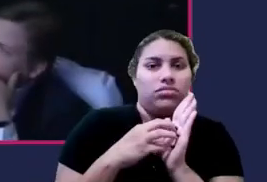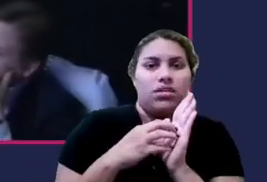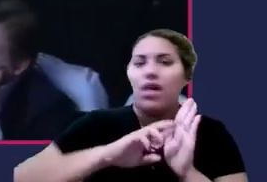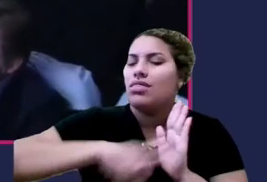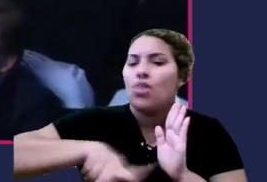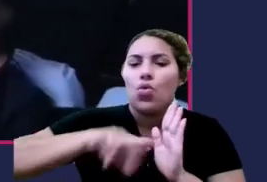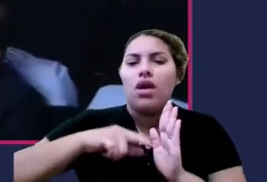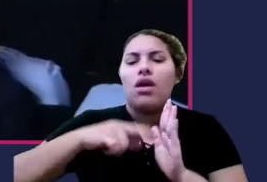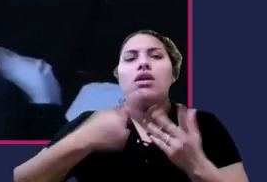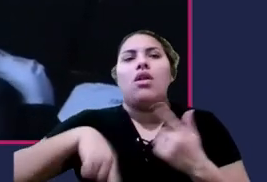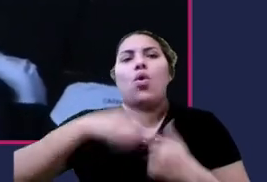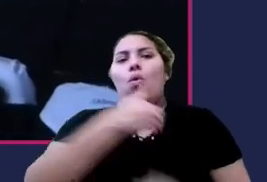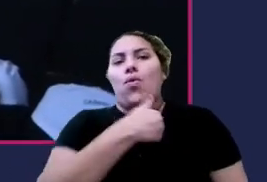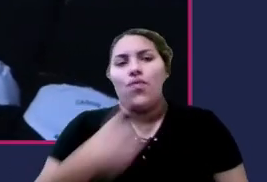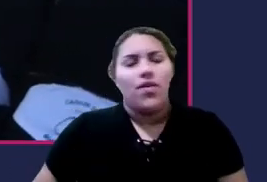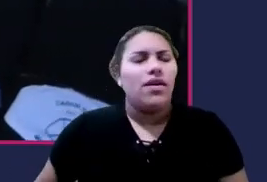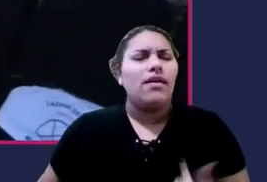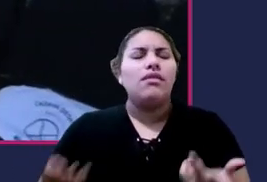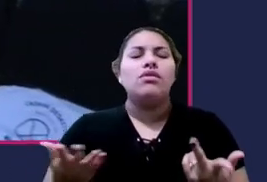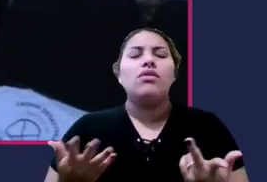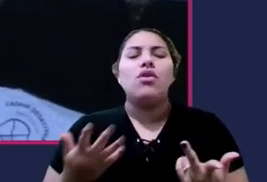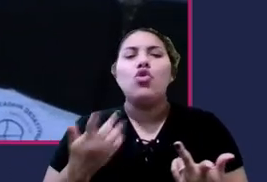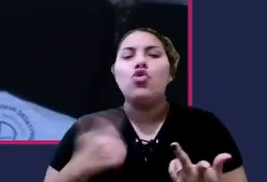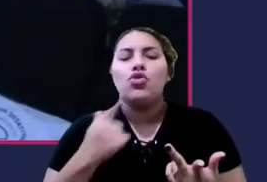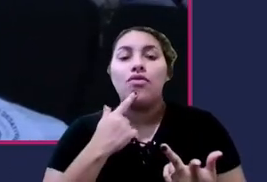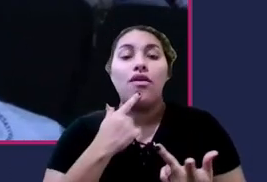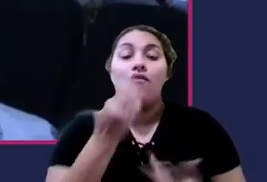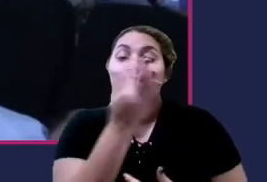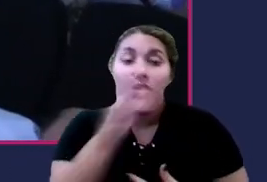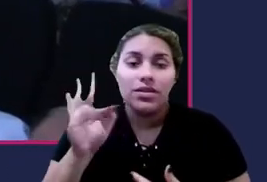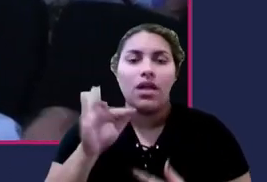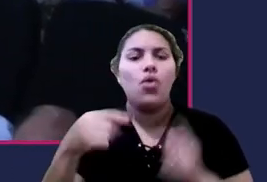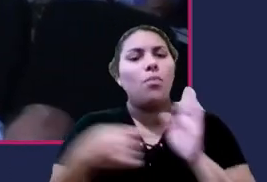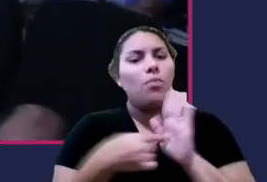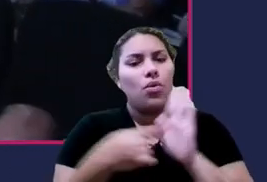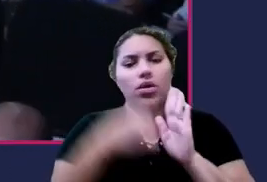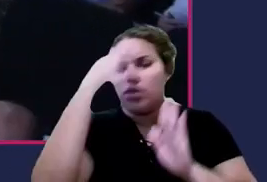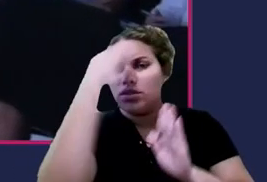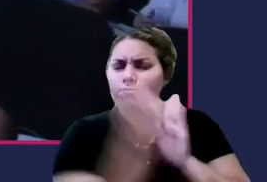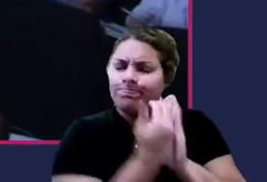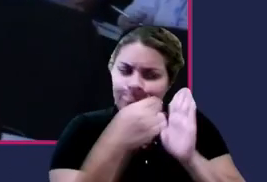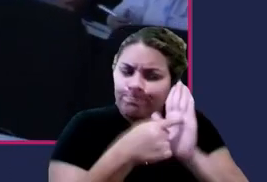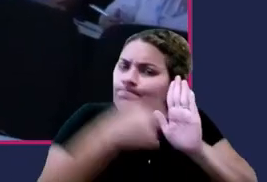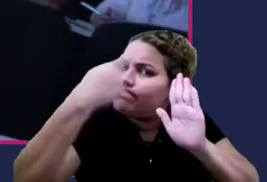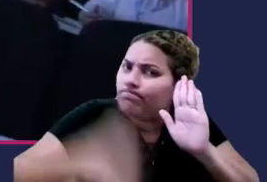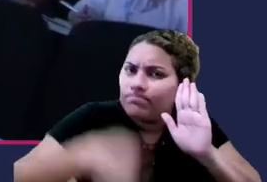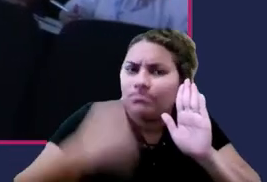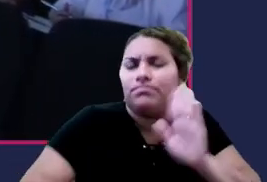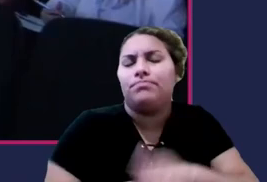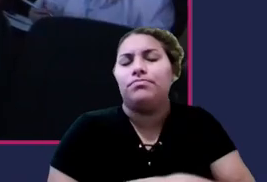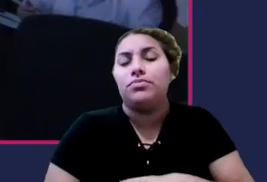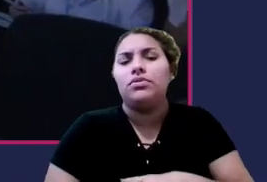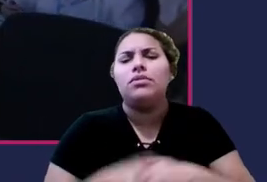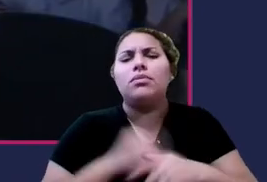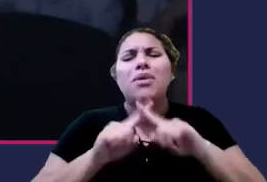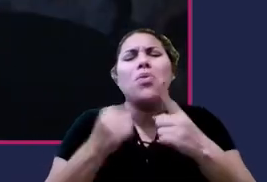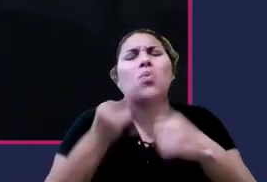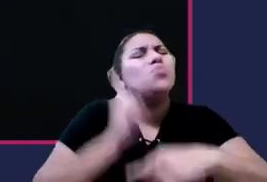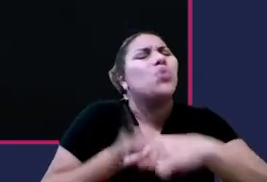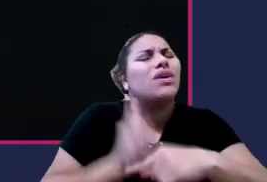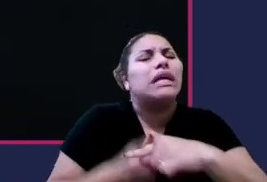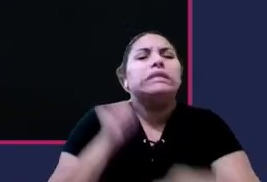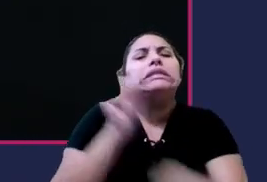been established. No discussion whatsoever. The federal government must comply.